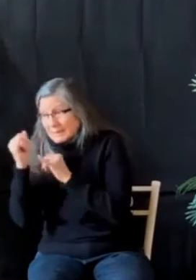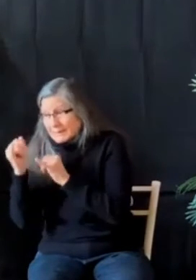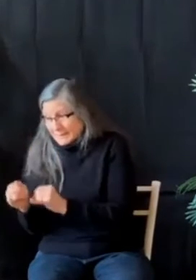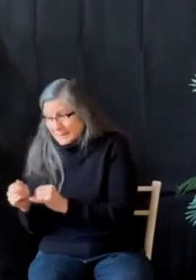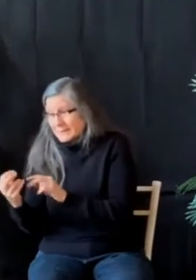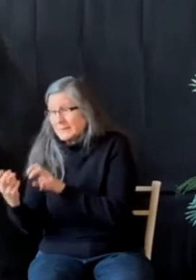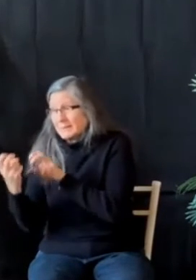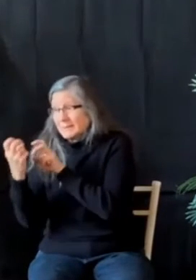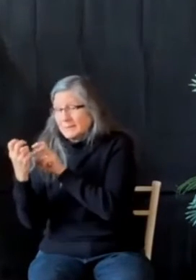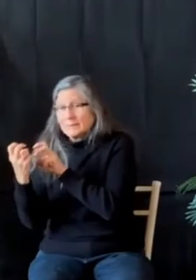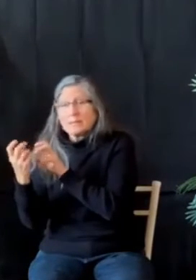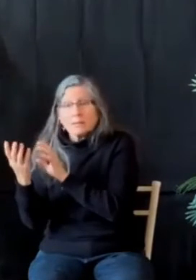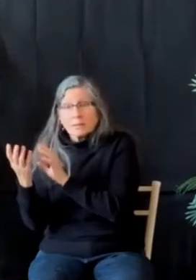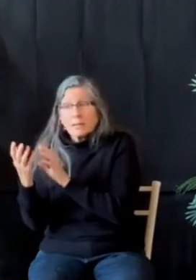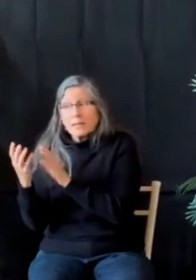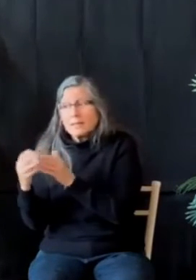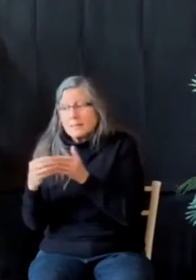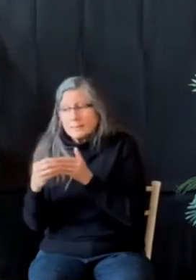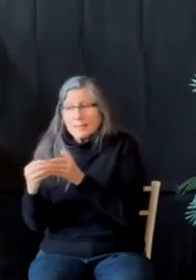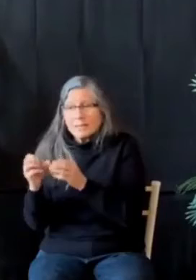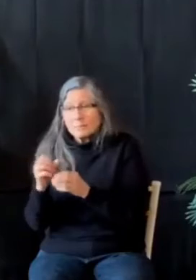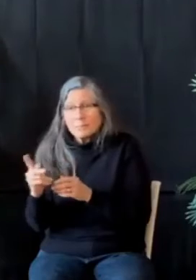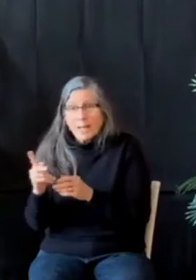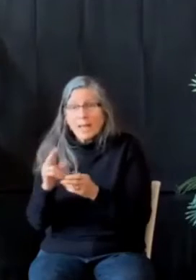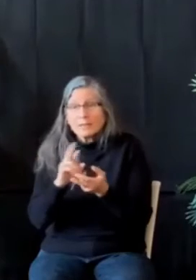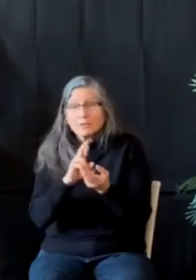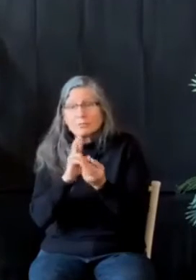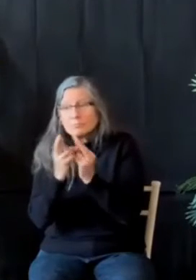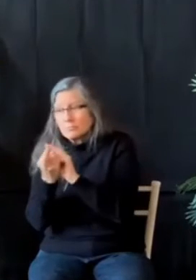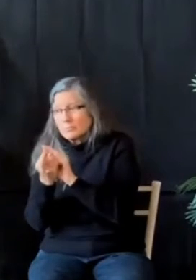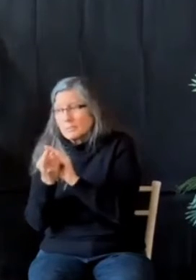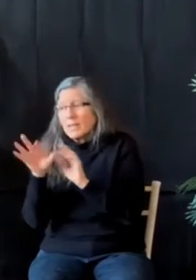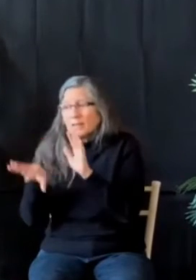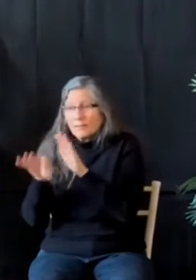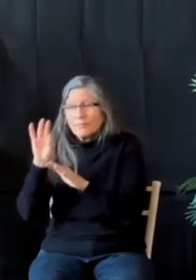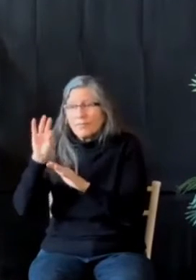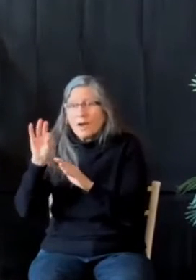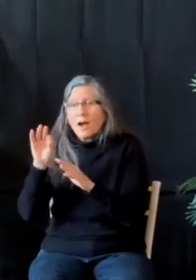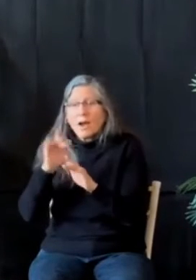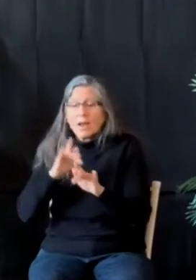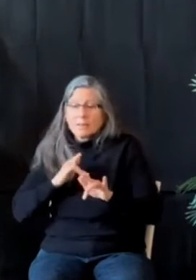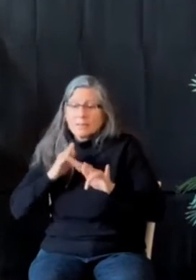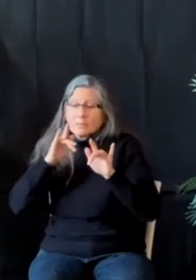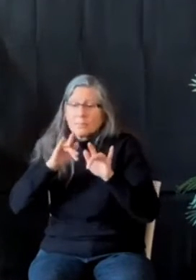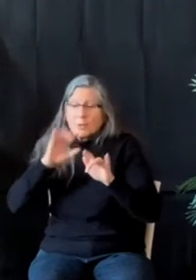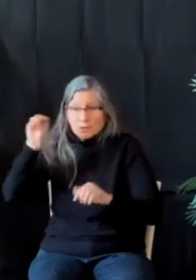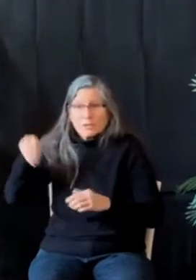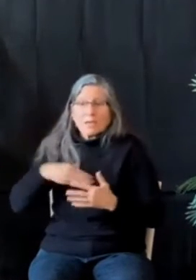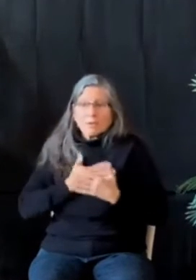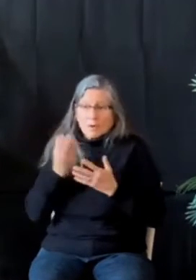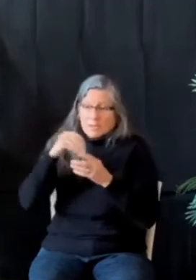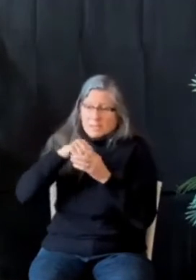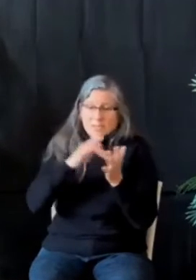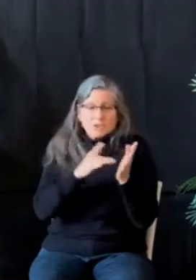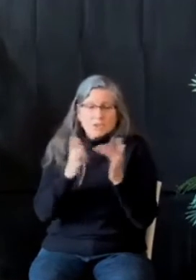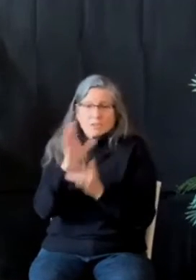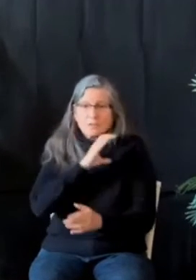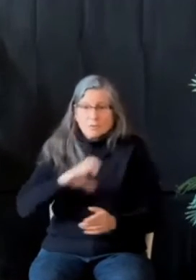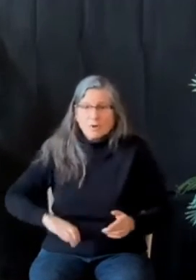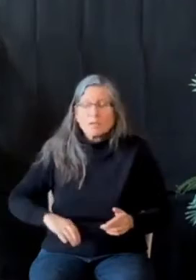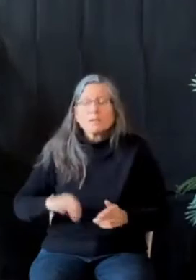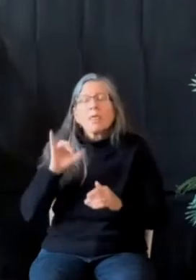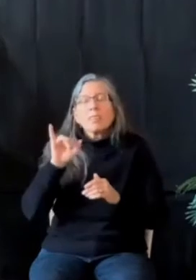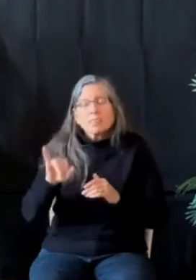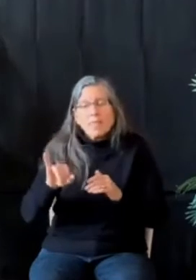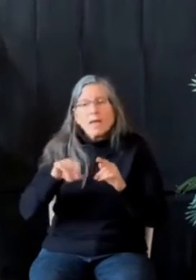them back to a point of redemption where they find forgiveness and grace and mercy in Jesus Christ. And then it's appropriate to